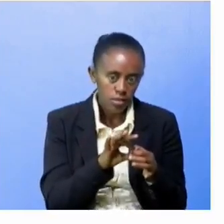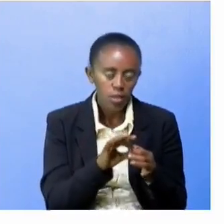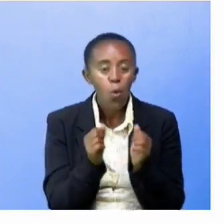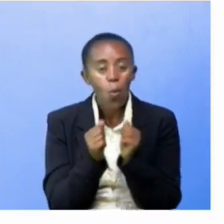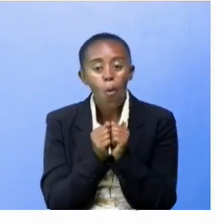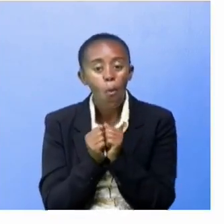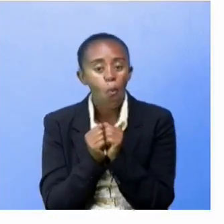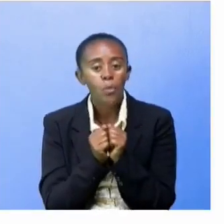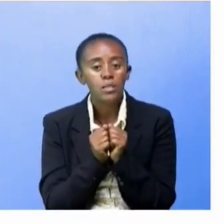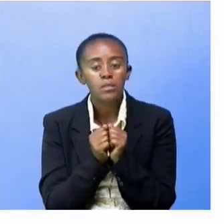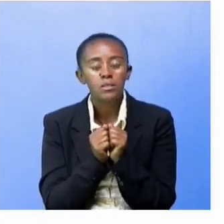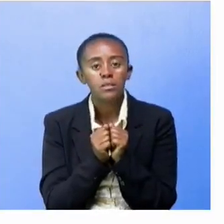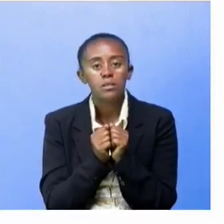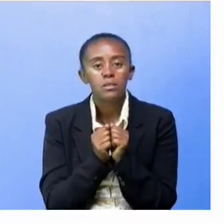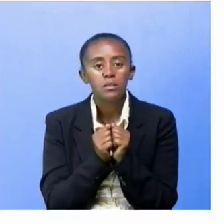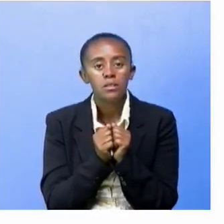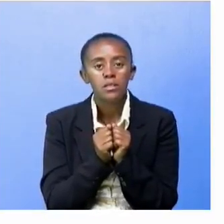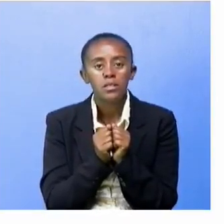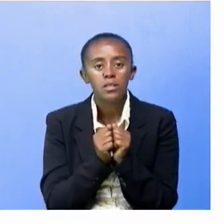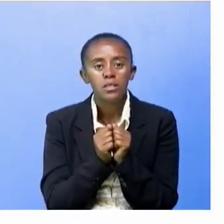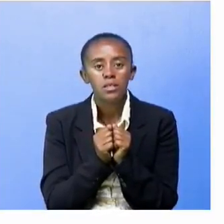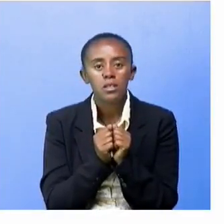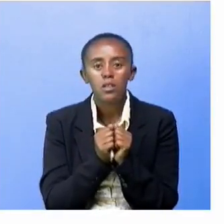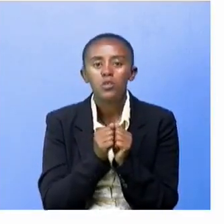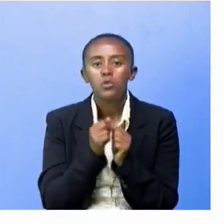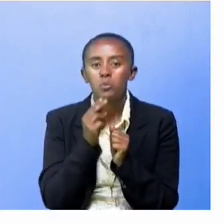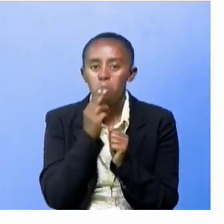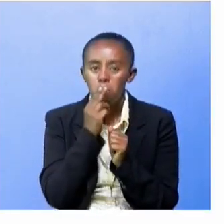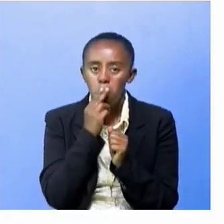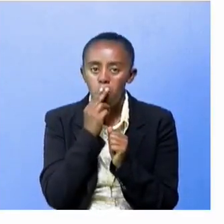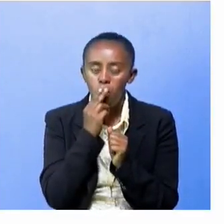with smoking.